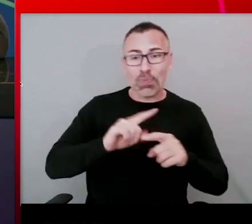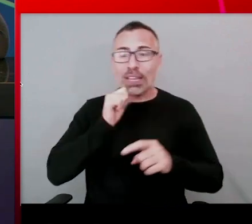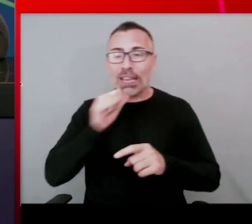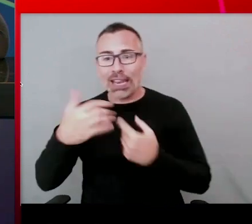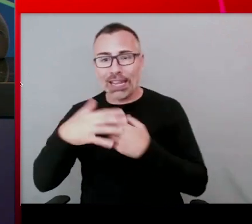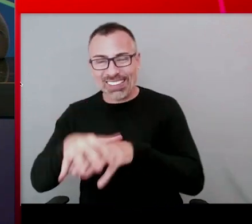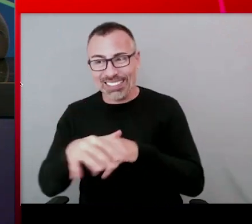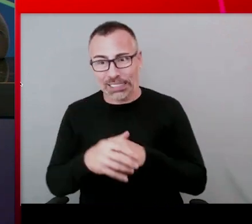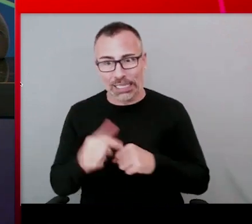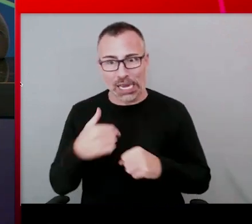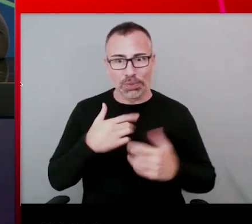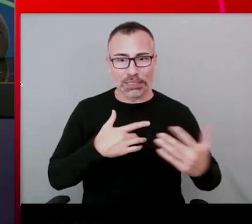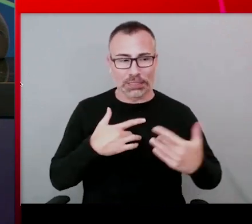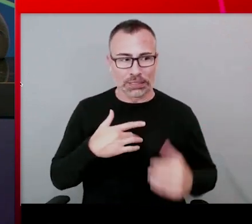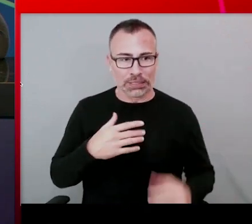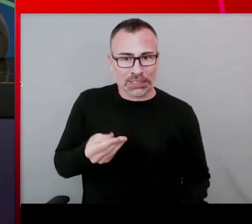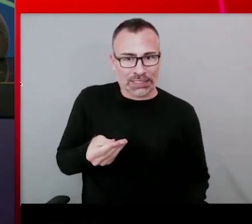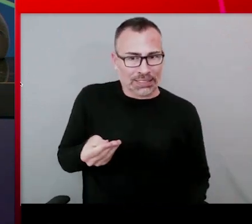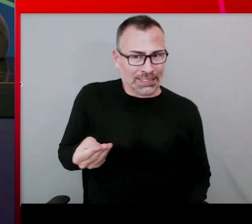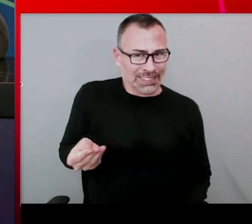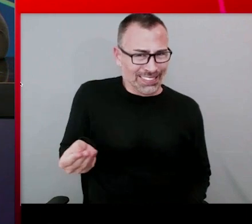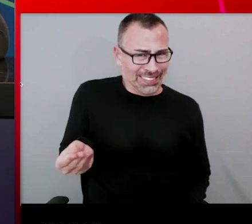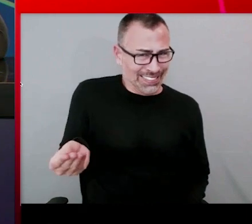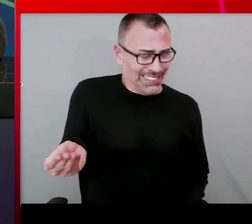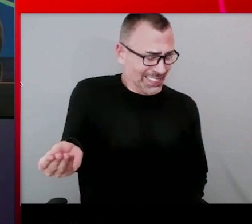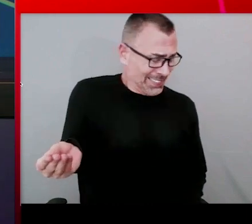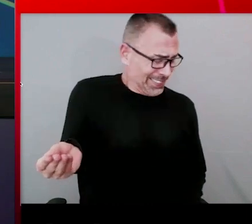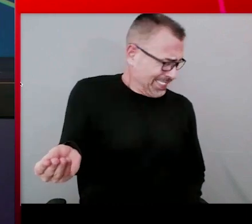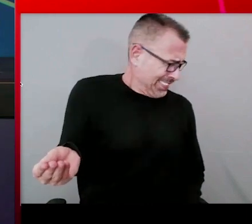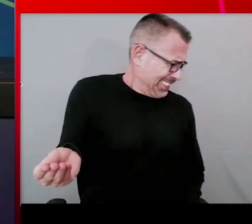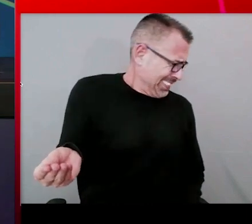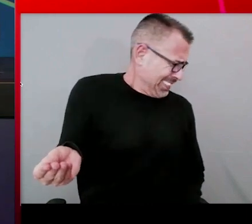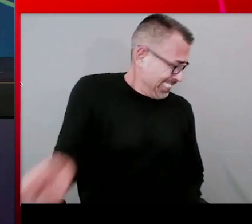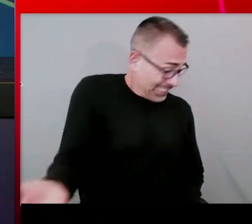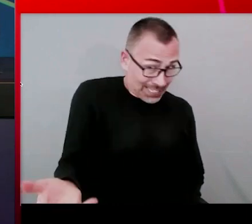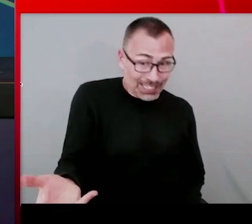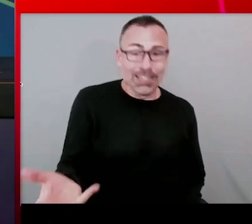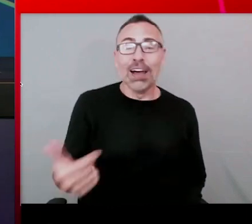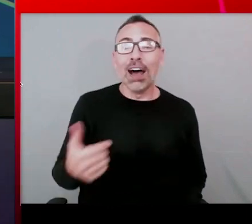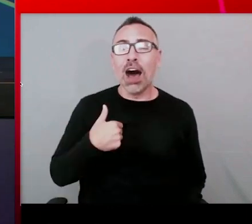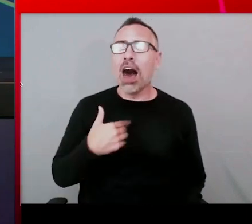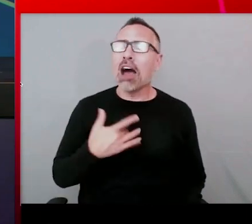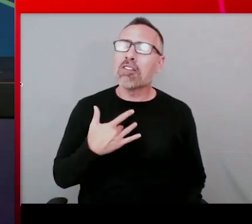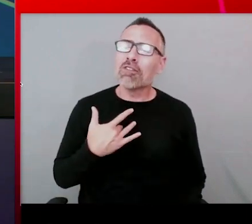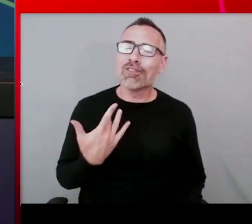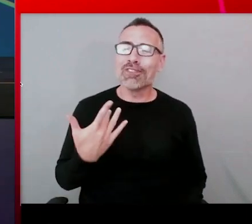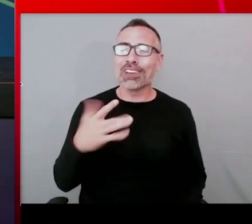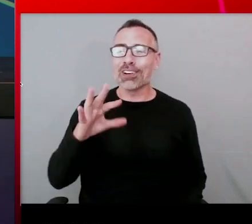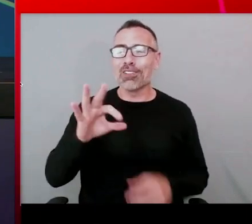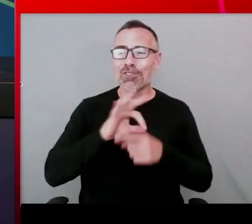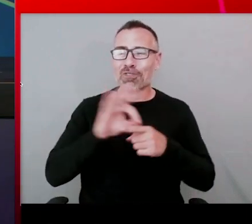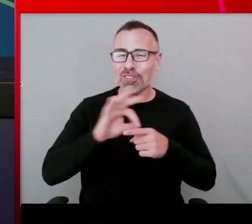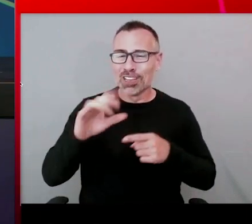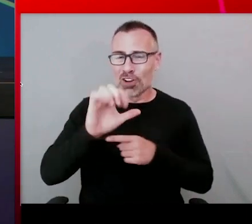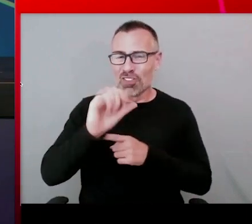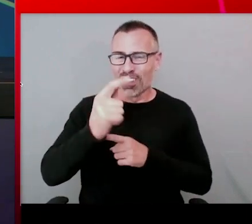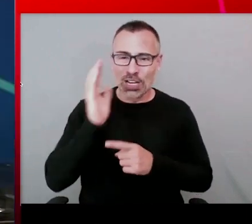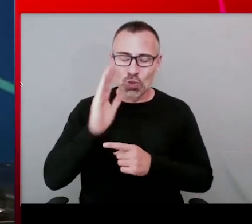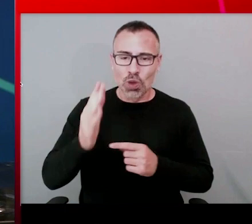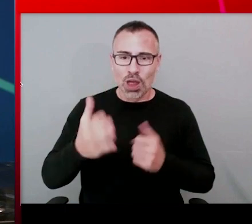one, and then, I feel like feature flags can help take away that dread. We talked about